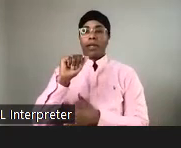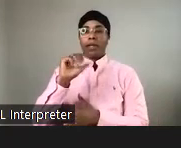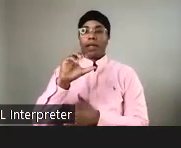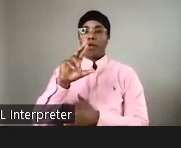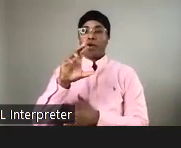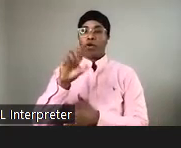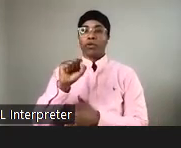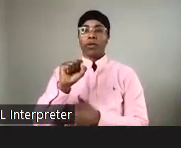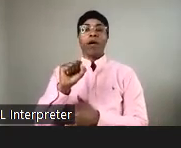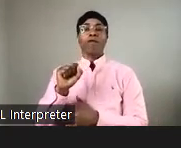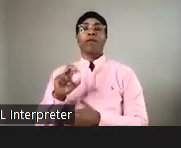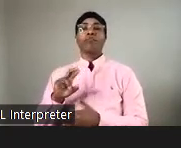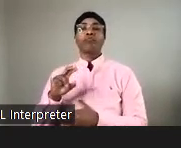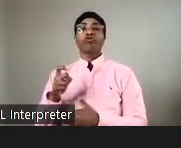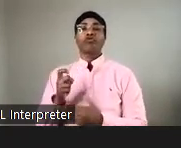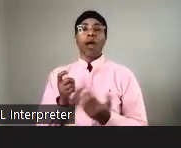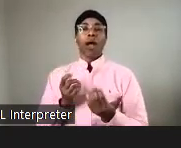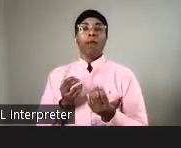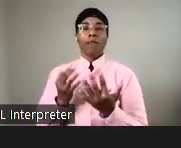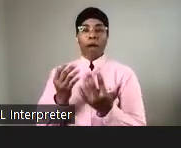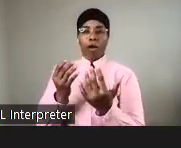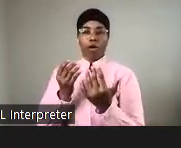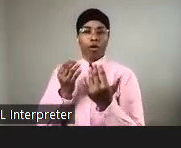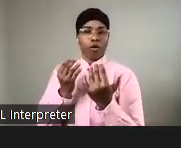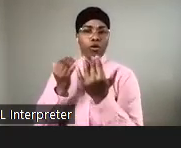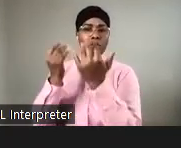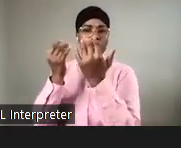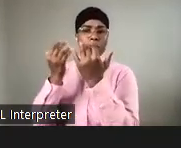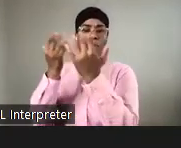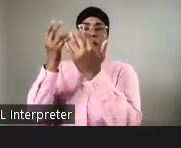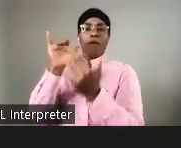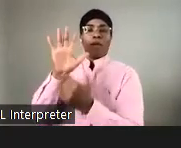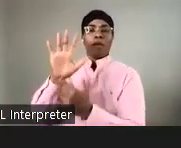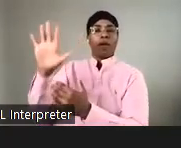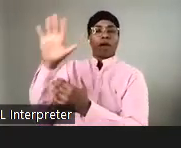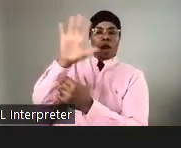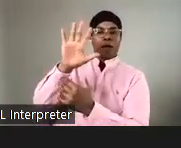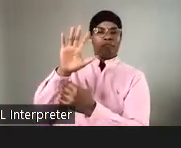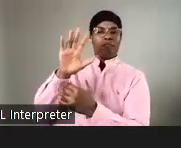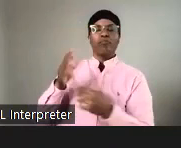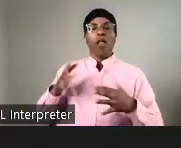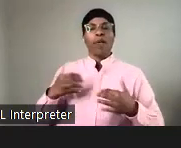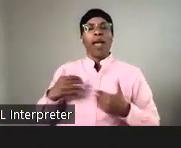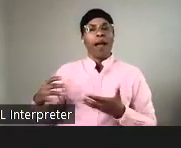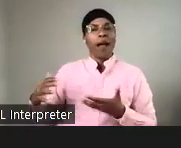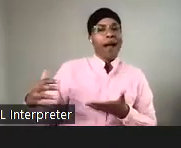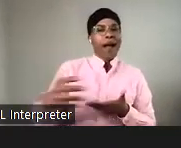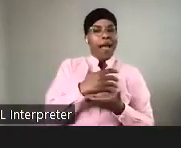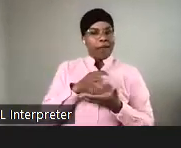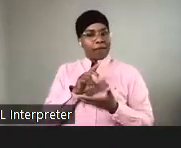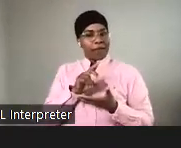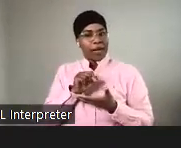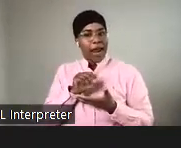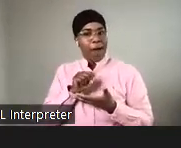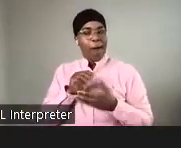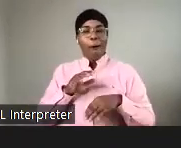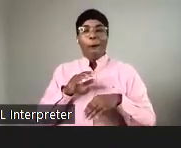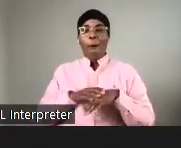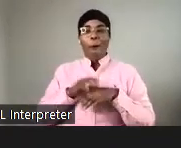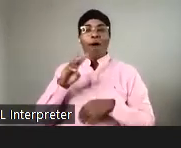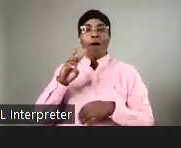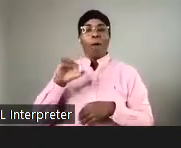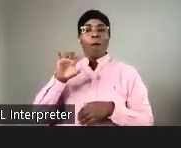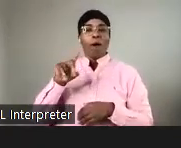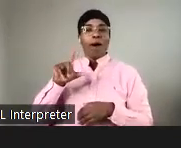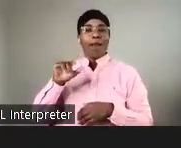already collected a lot of information on wildlife species use in this area. So our approach in this project was really to